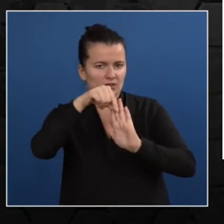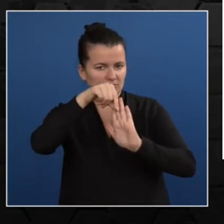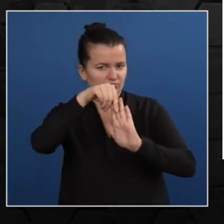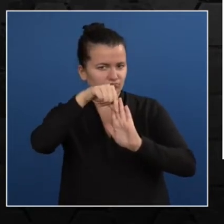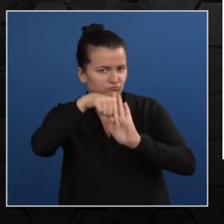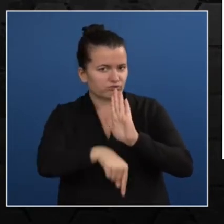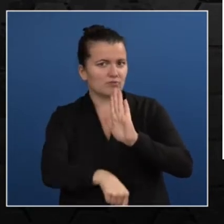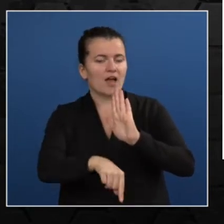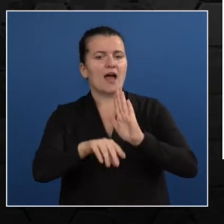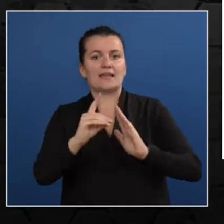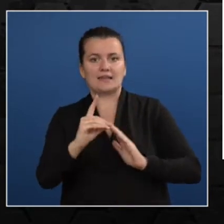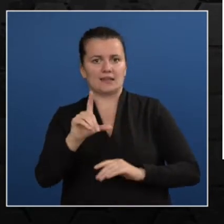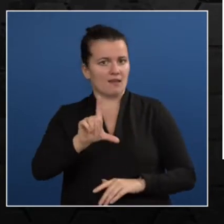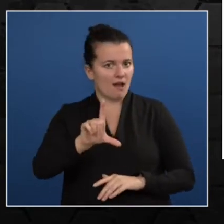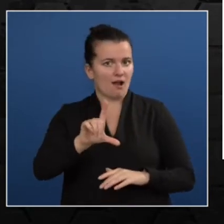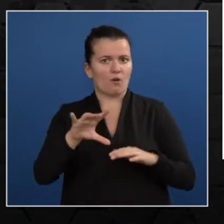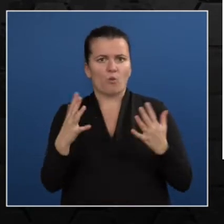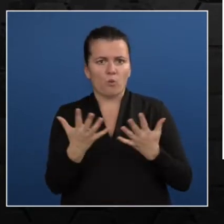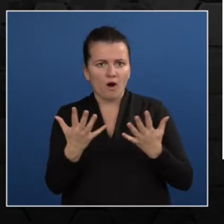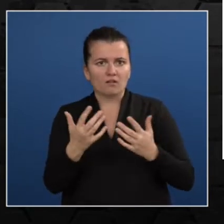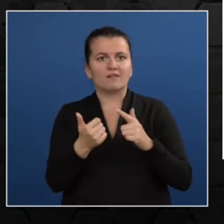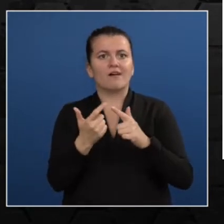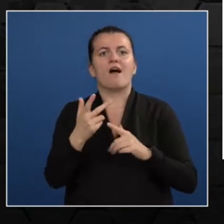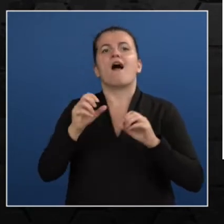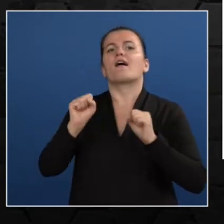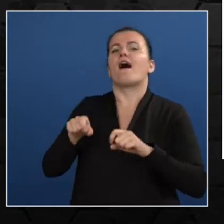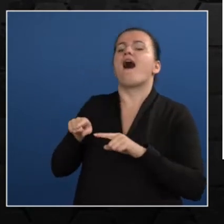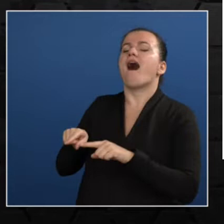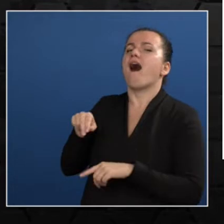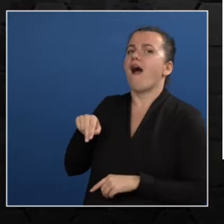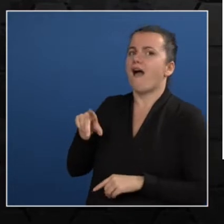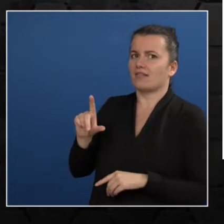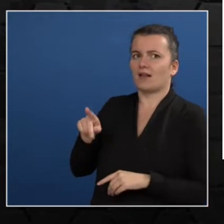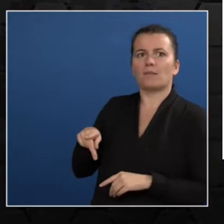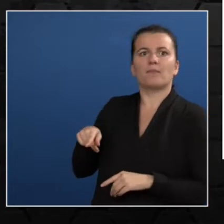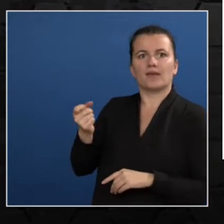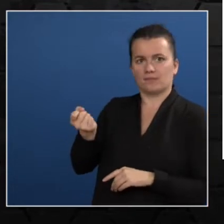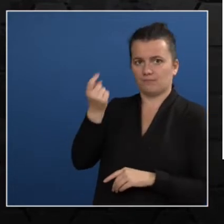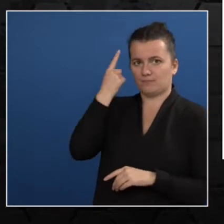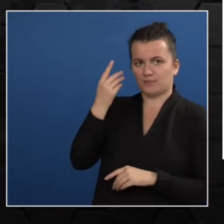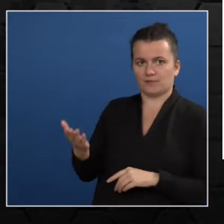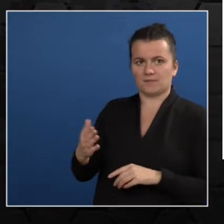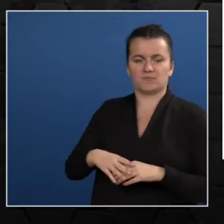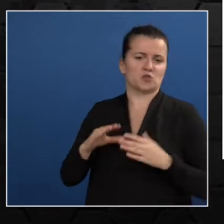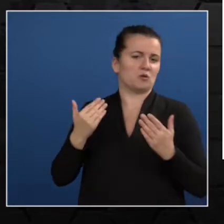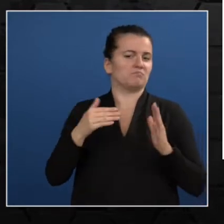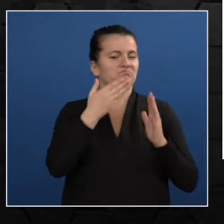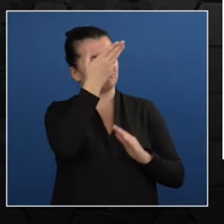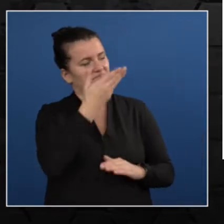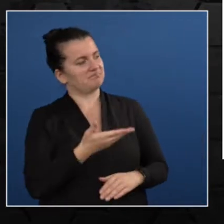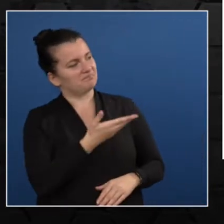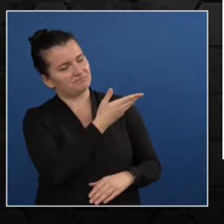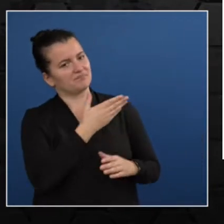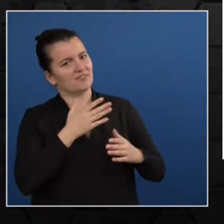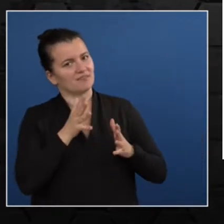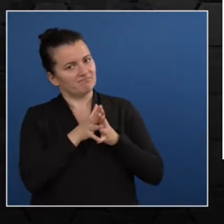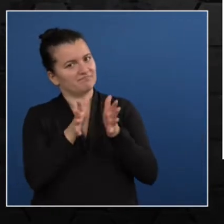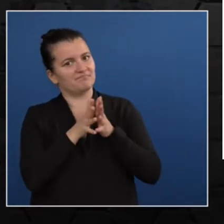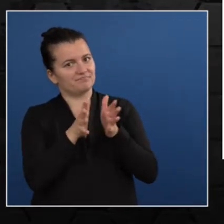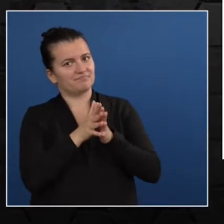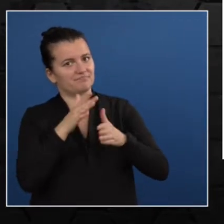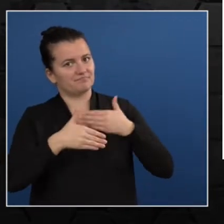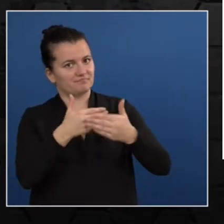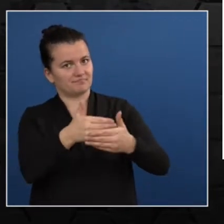into NLP. So this is the agenda for the talk. Let's move forward. Now, the very